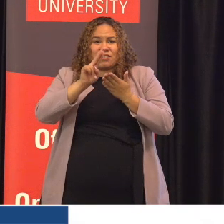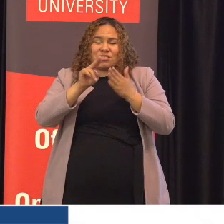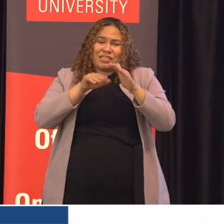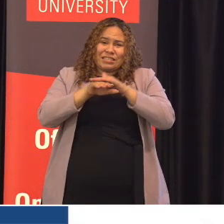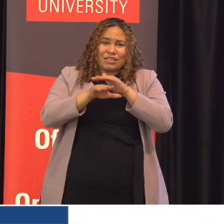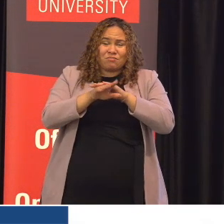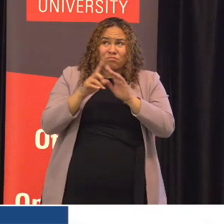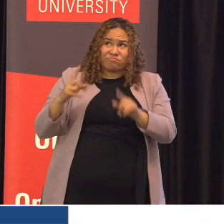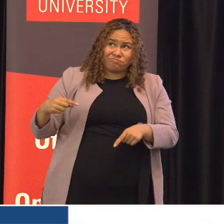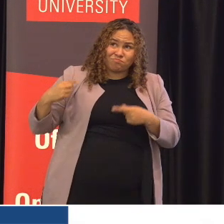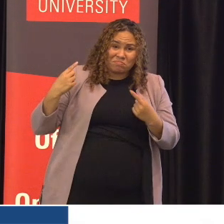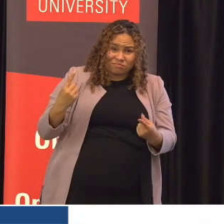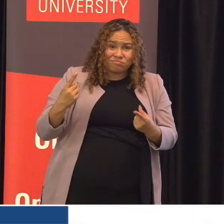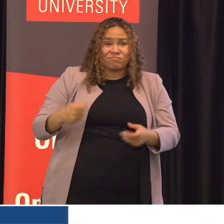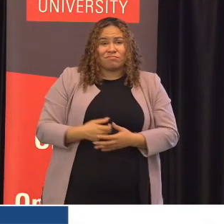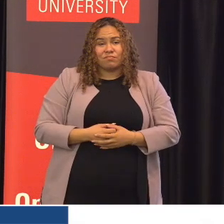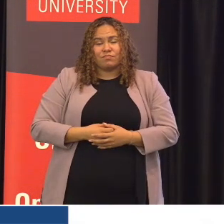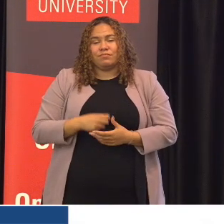In 2017,